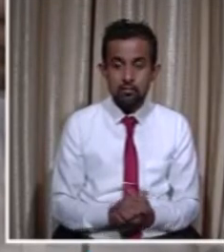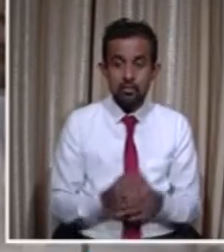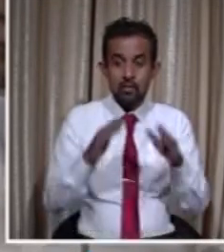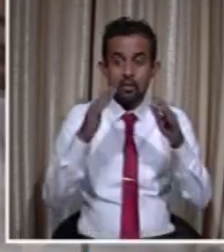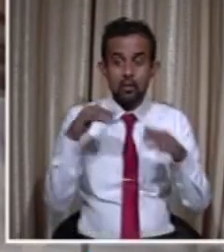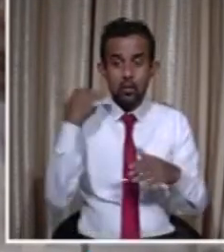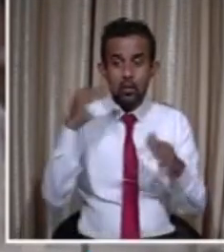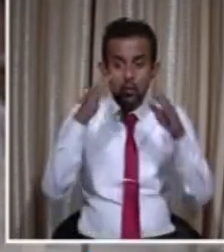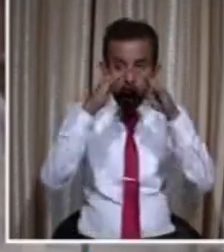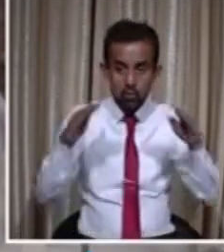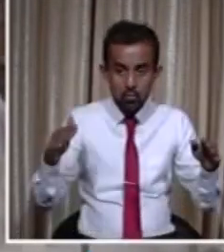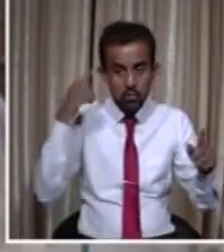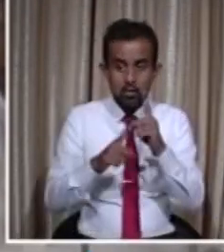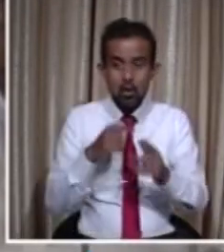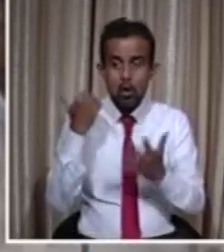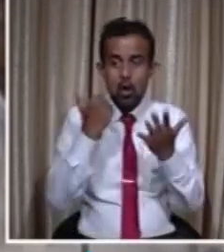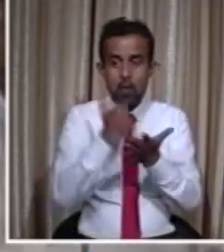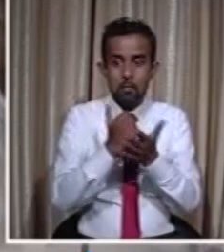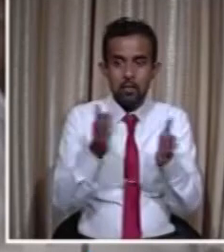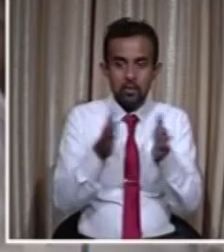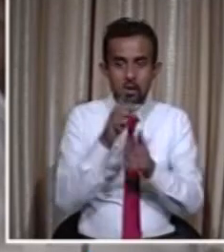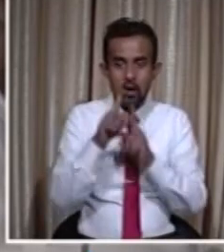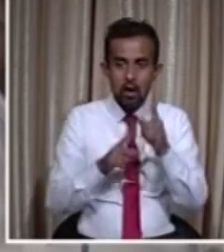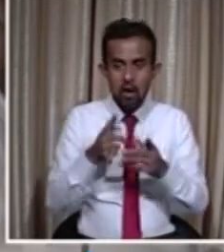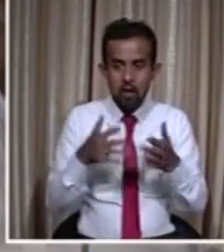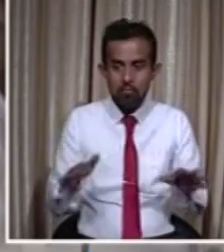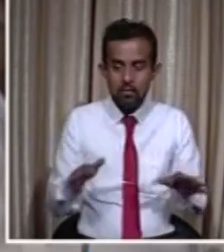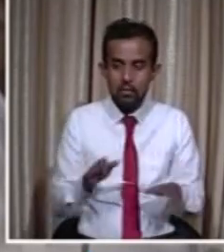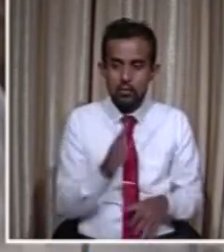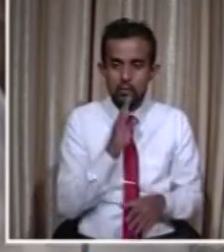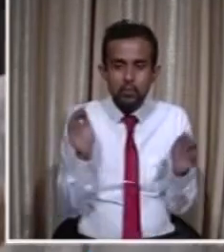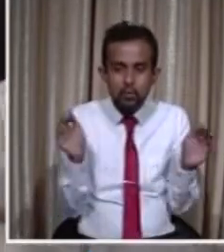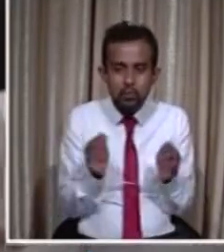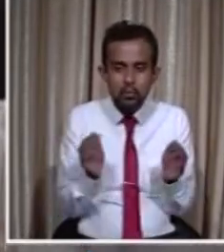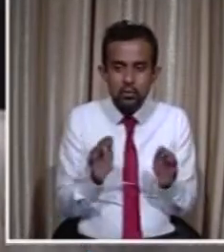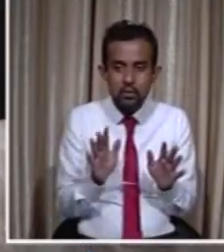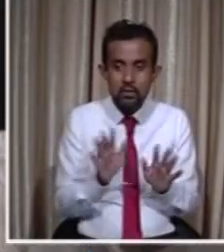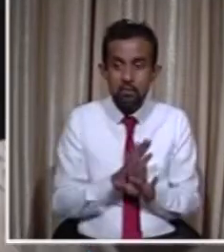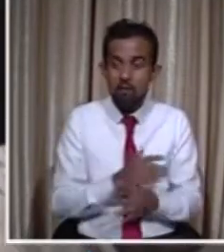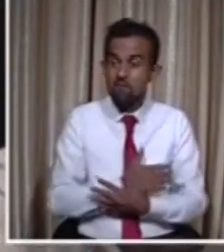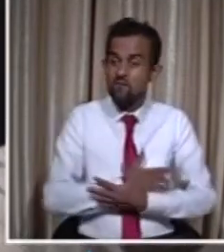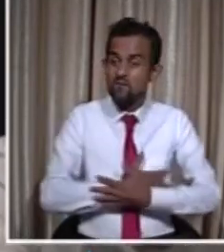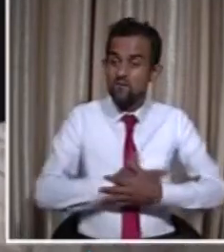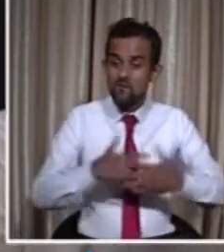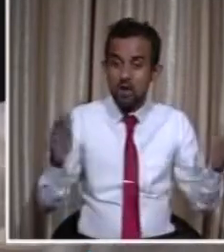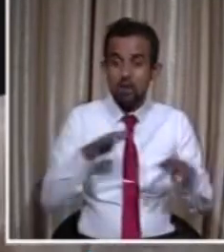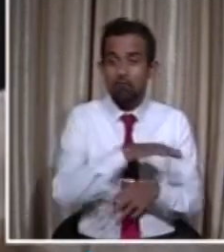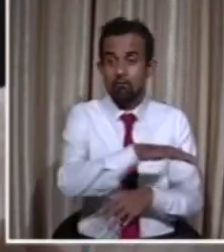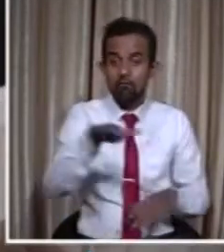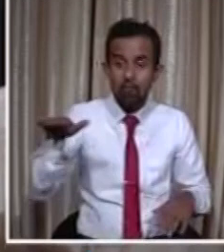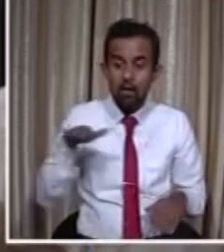gardens, but taking larger plots of land which is held by the private sector or government within the cities. 1 acre. Now look at the